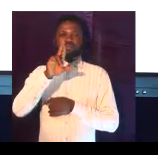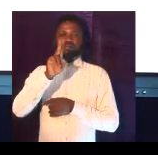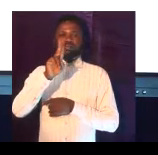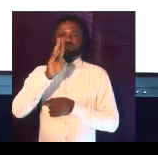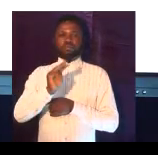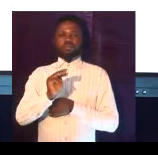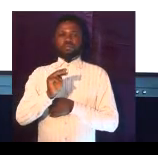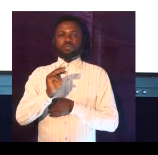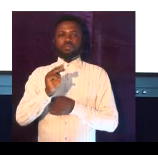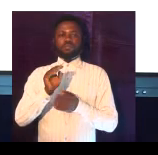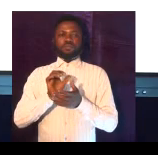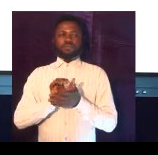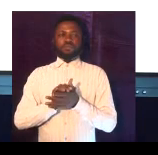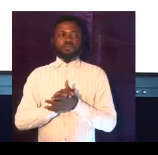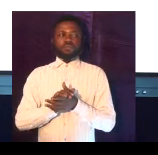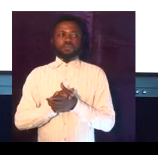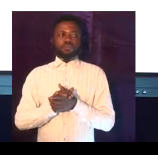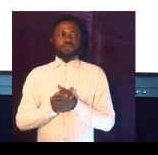Fulcrum.